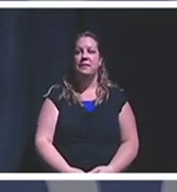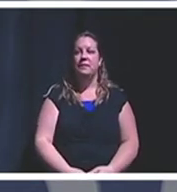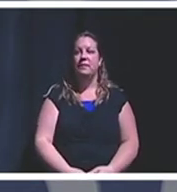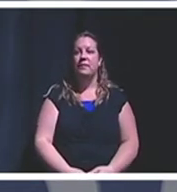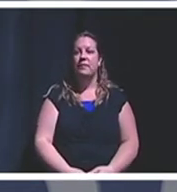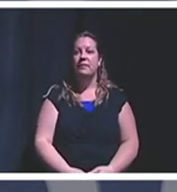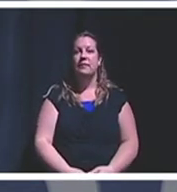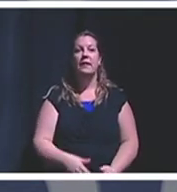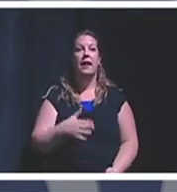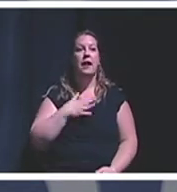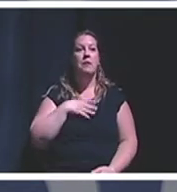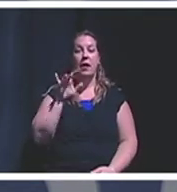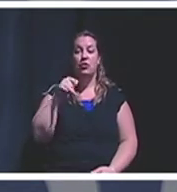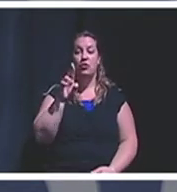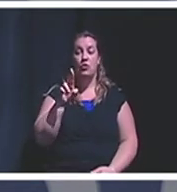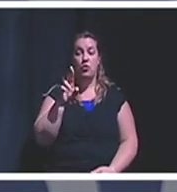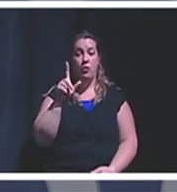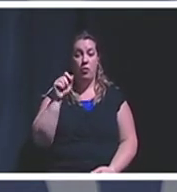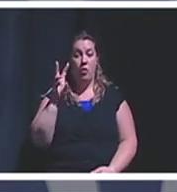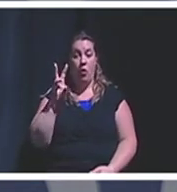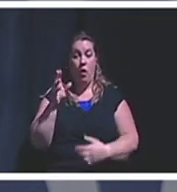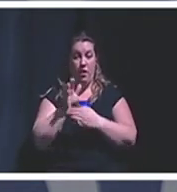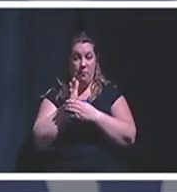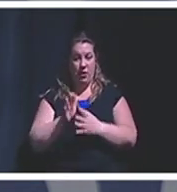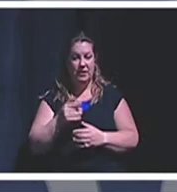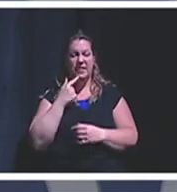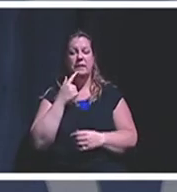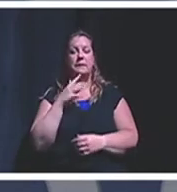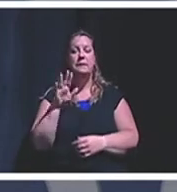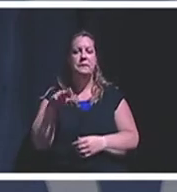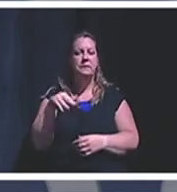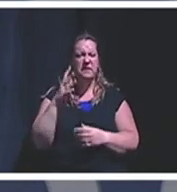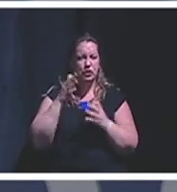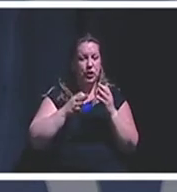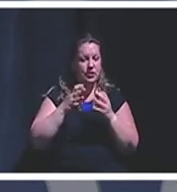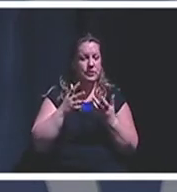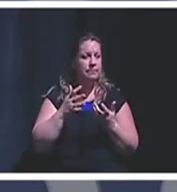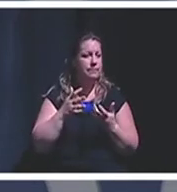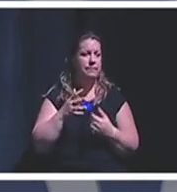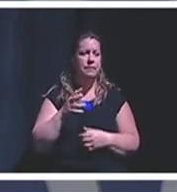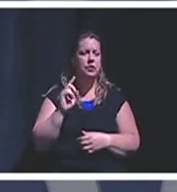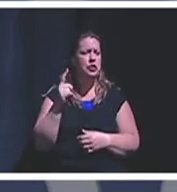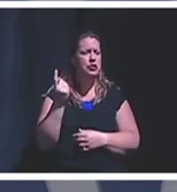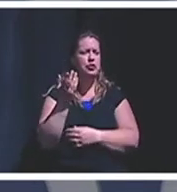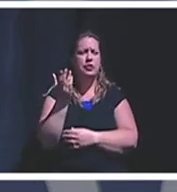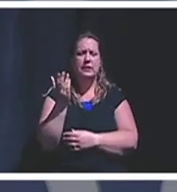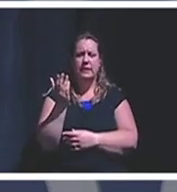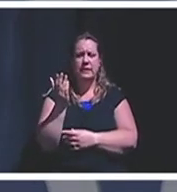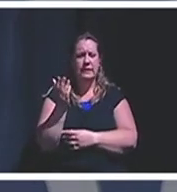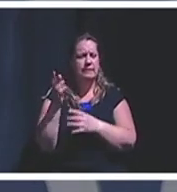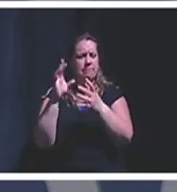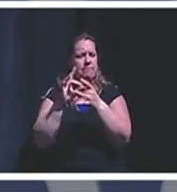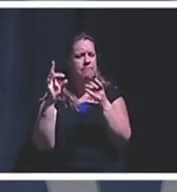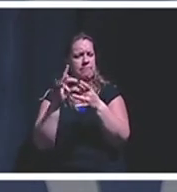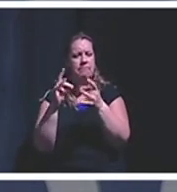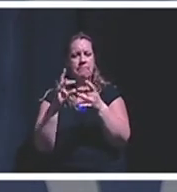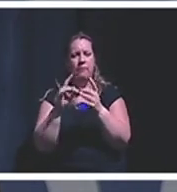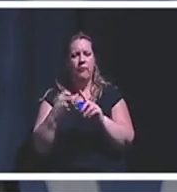My junior law clerk said, Judge, just speak from the heart.